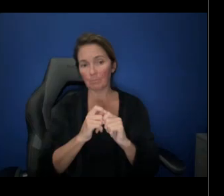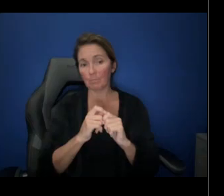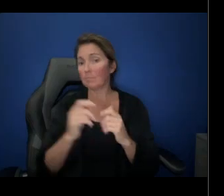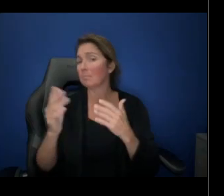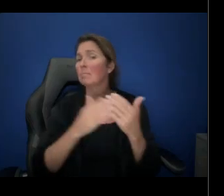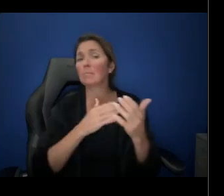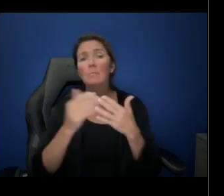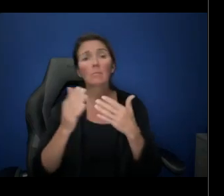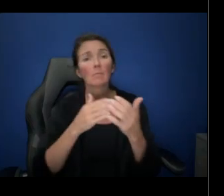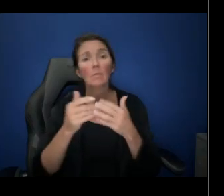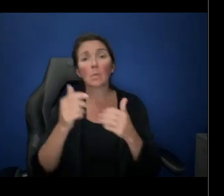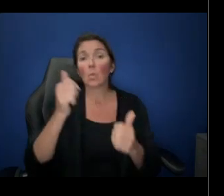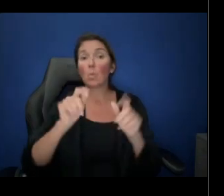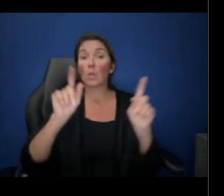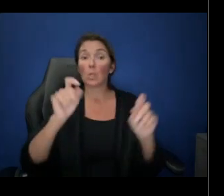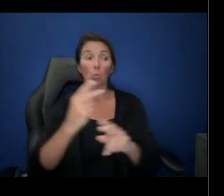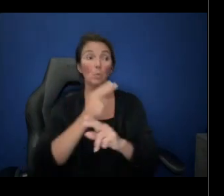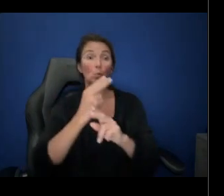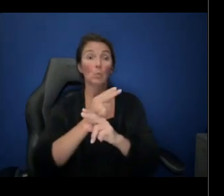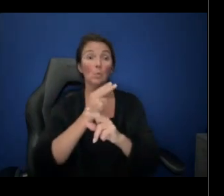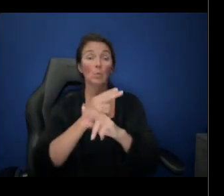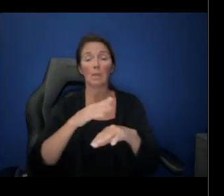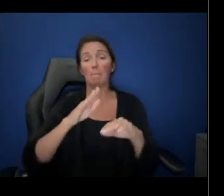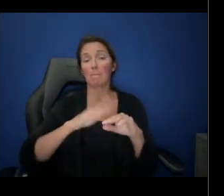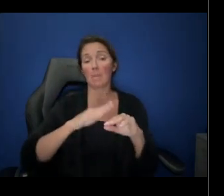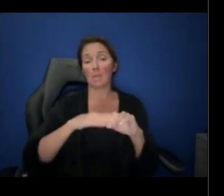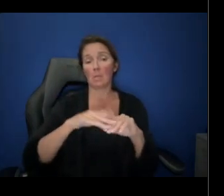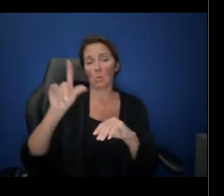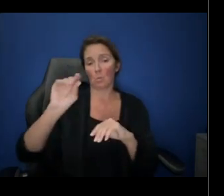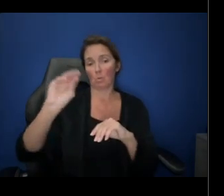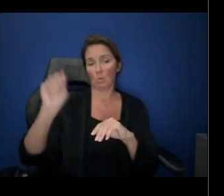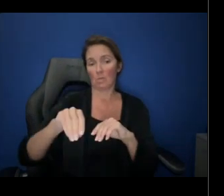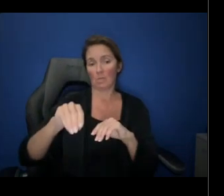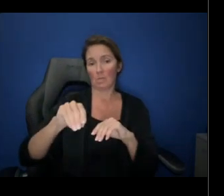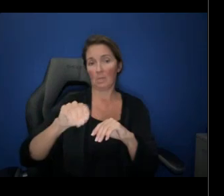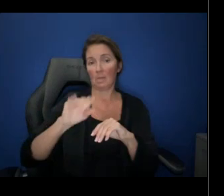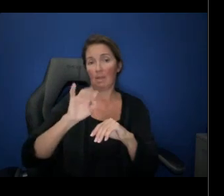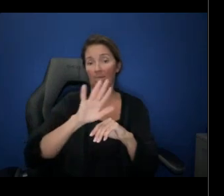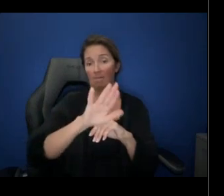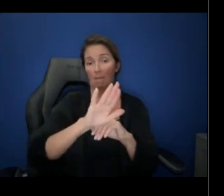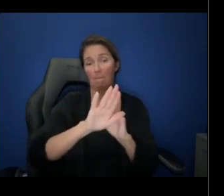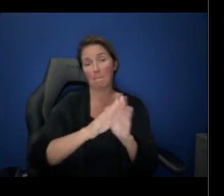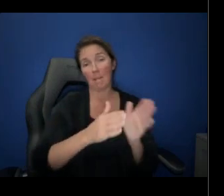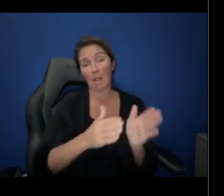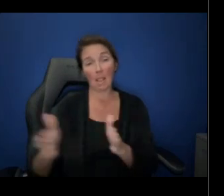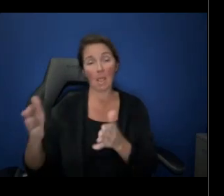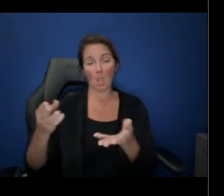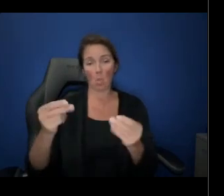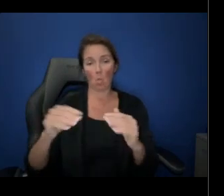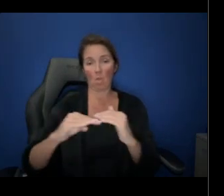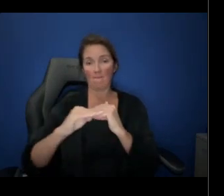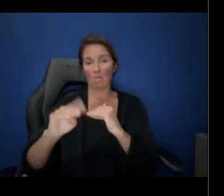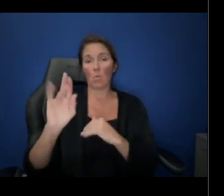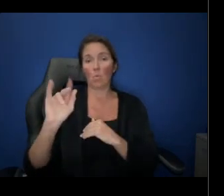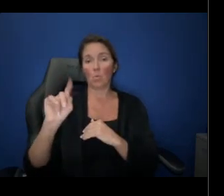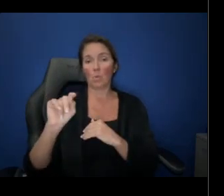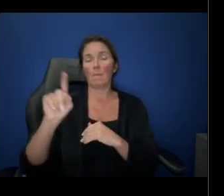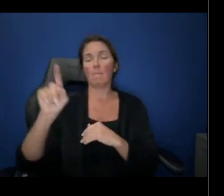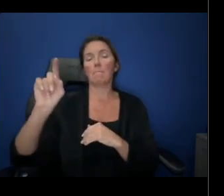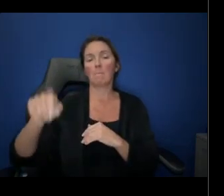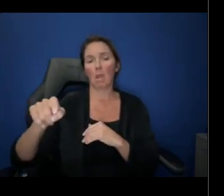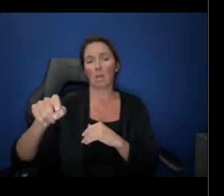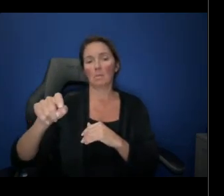Regardless of which test is used, a minimum of 20% of the planned ground floor units